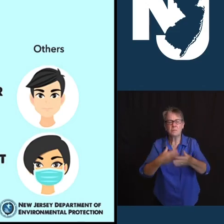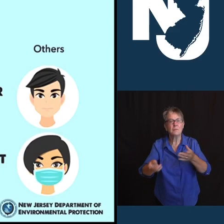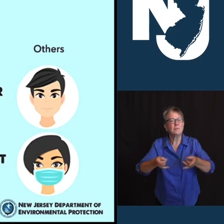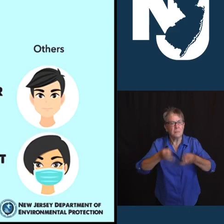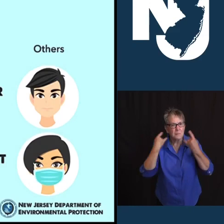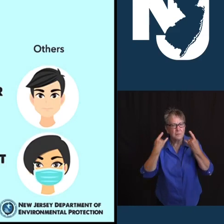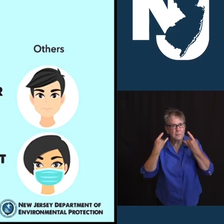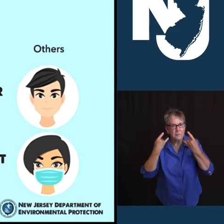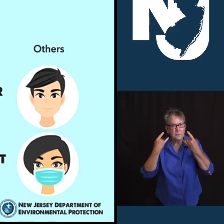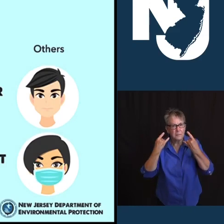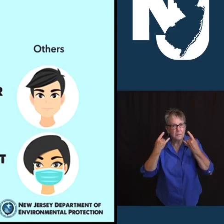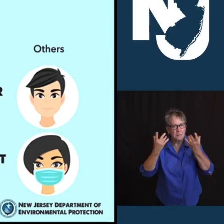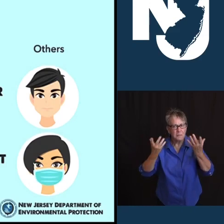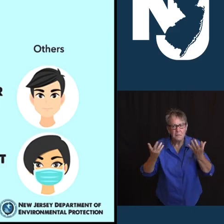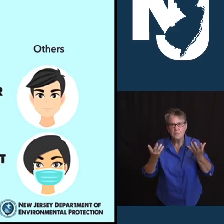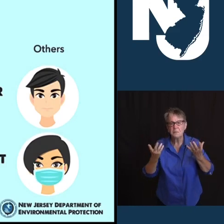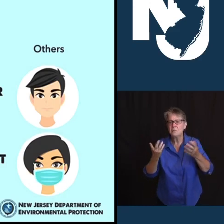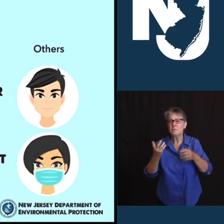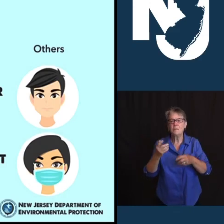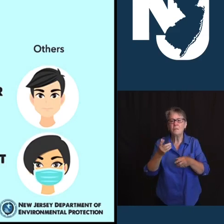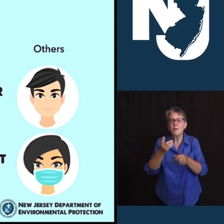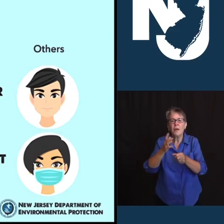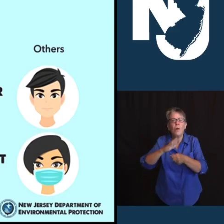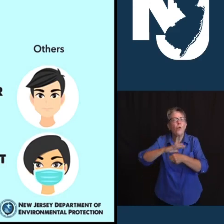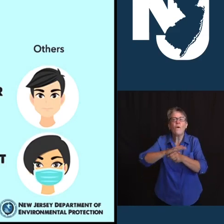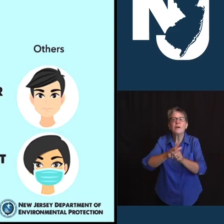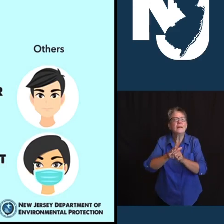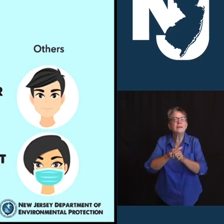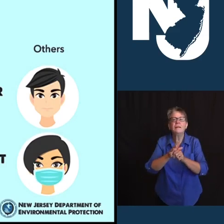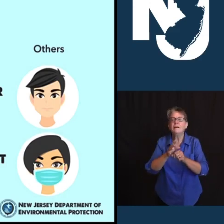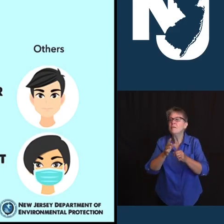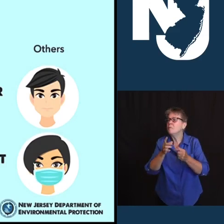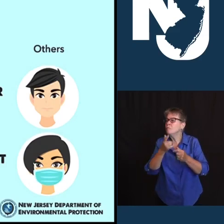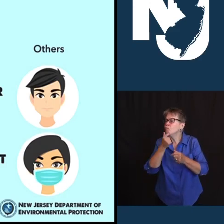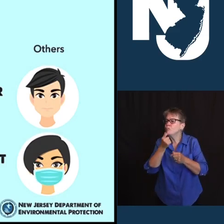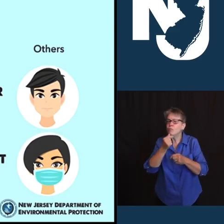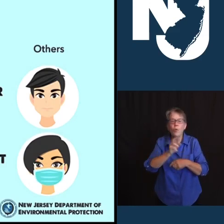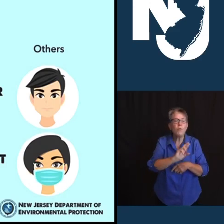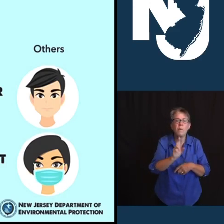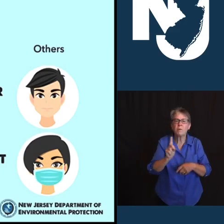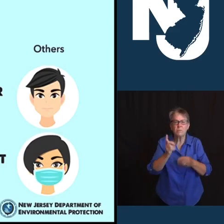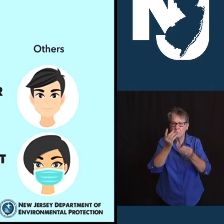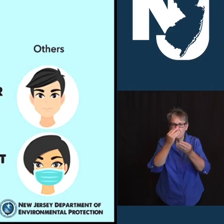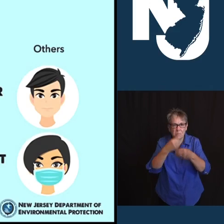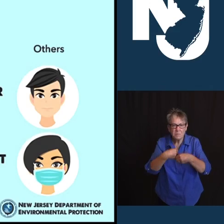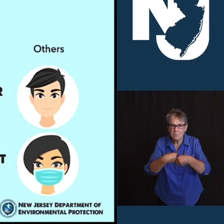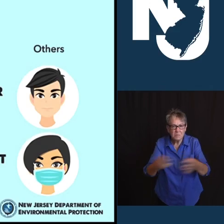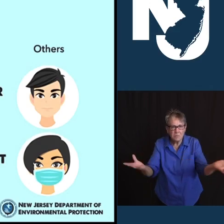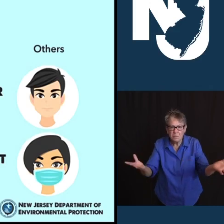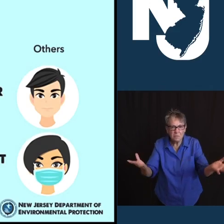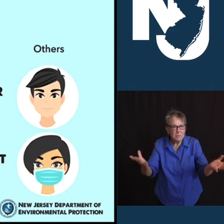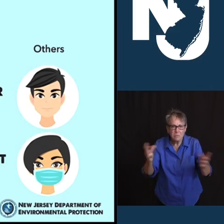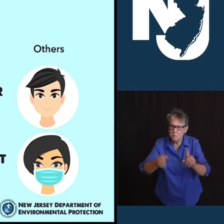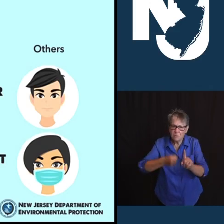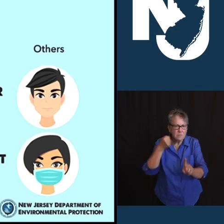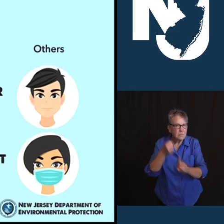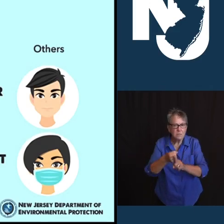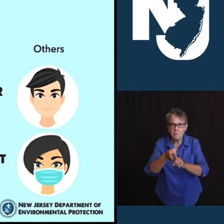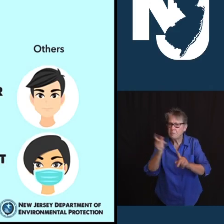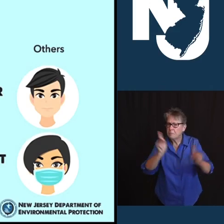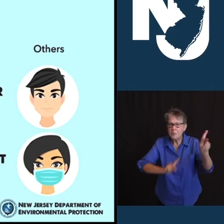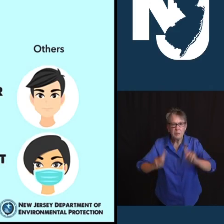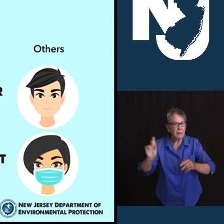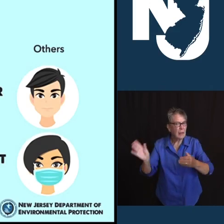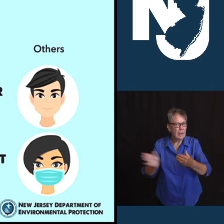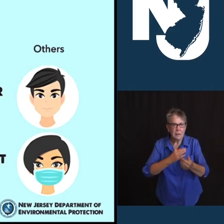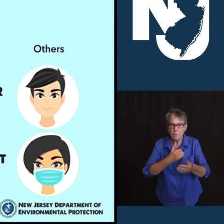don't social distance. On the boardwalk this weekend, I saw many, many people taking this to heart and wearing their masks. And to